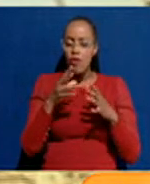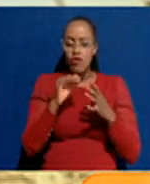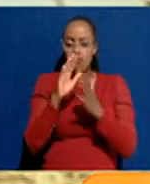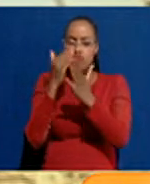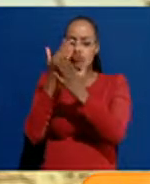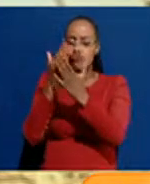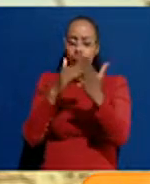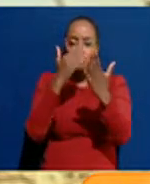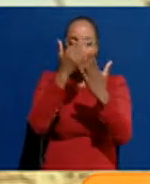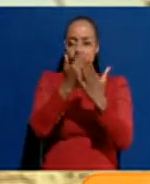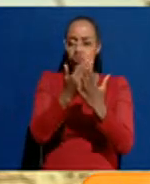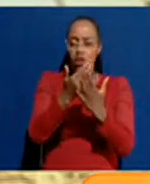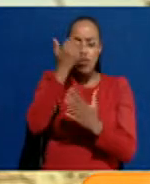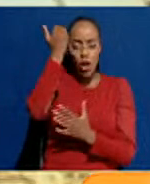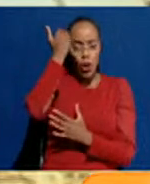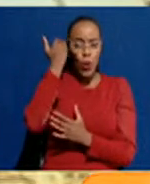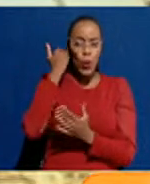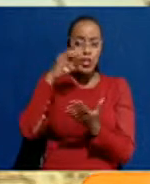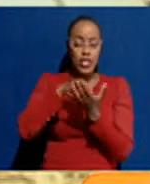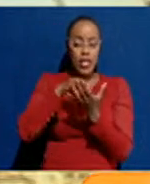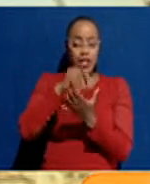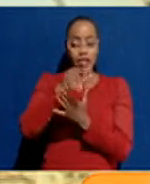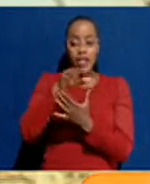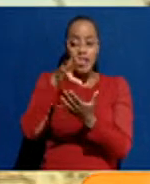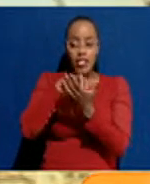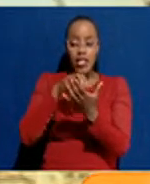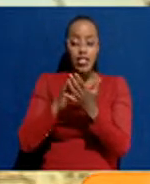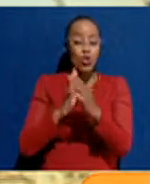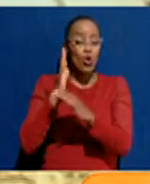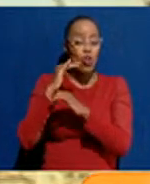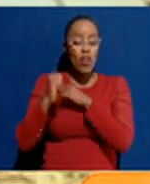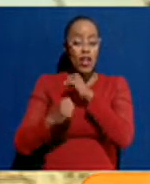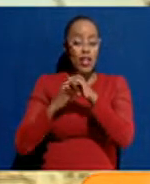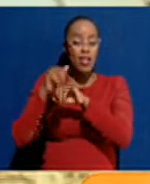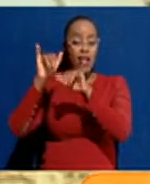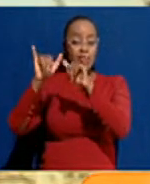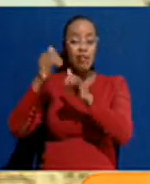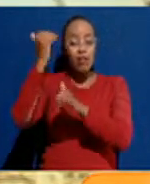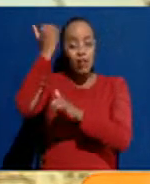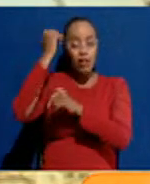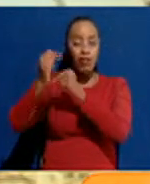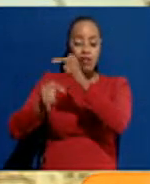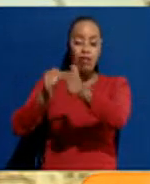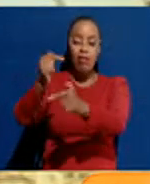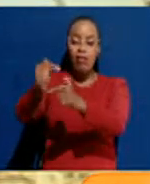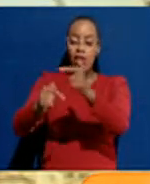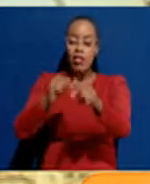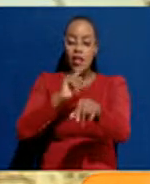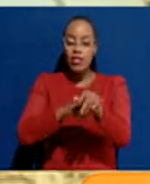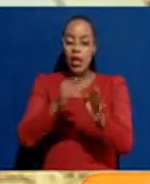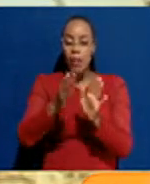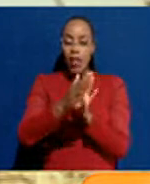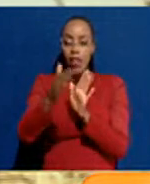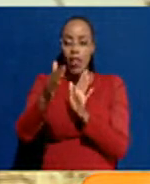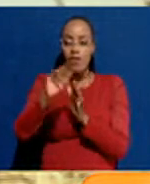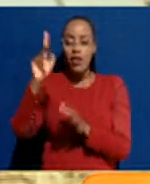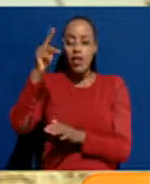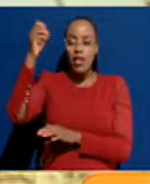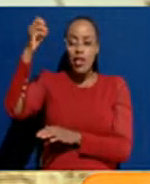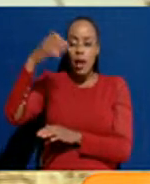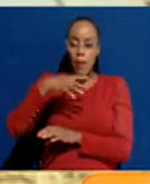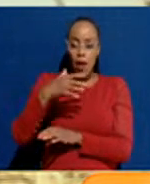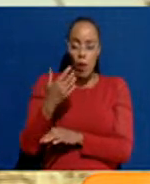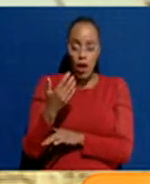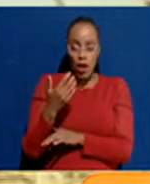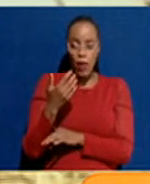at times, those cases could drag for over a year. And during the entire period, of course, Kenya Power would be